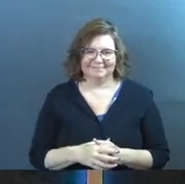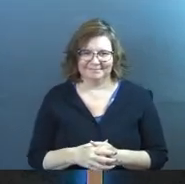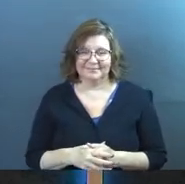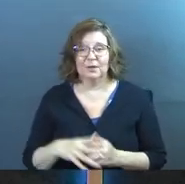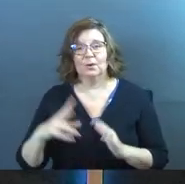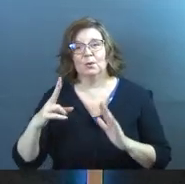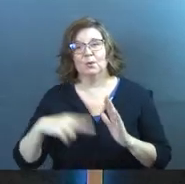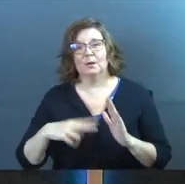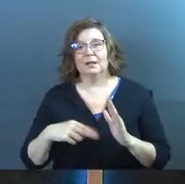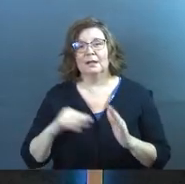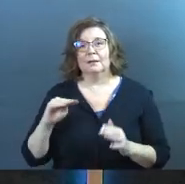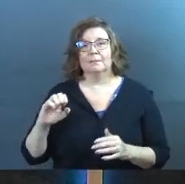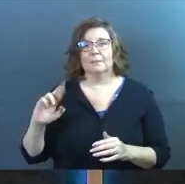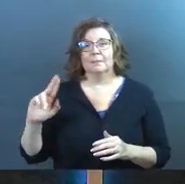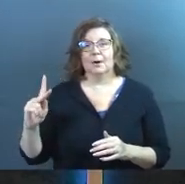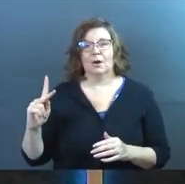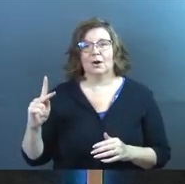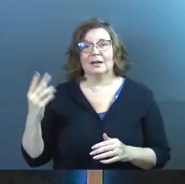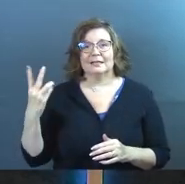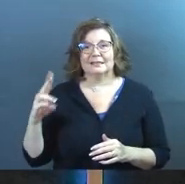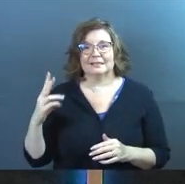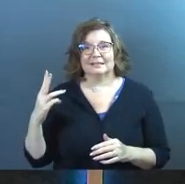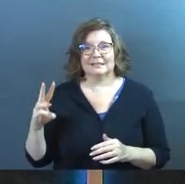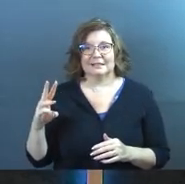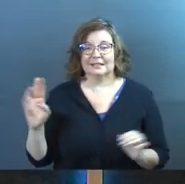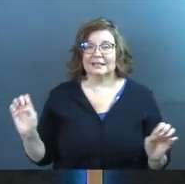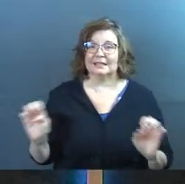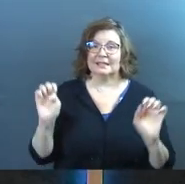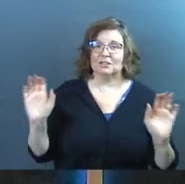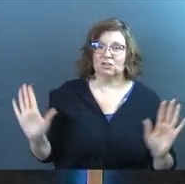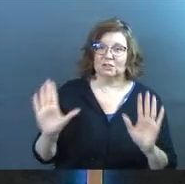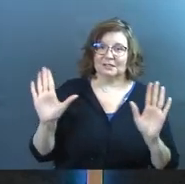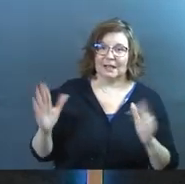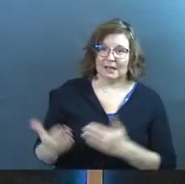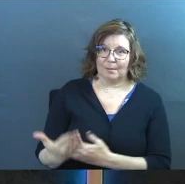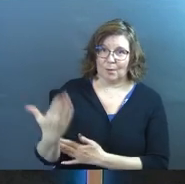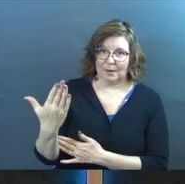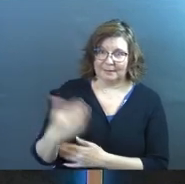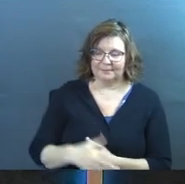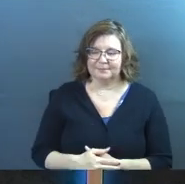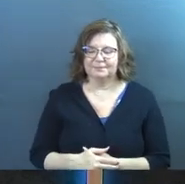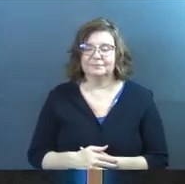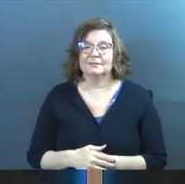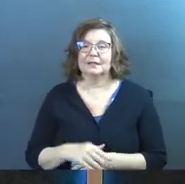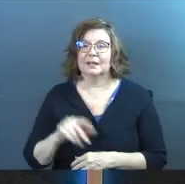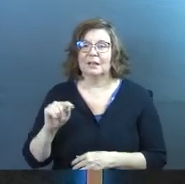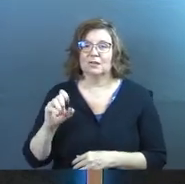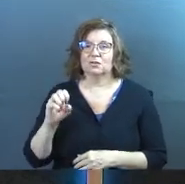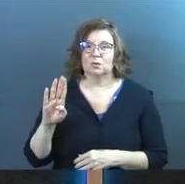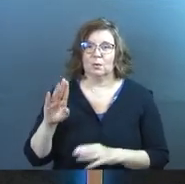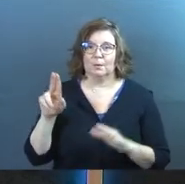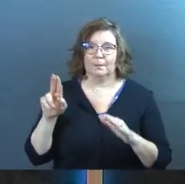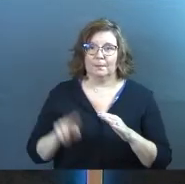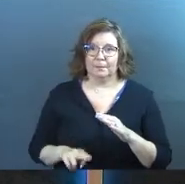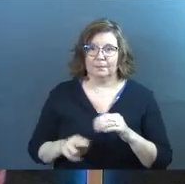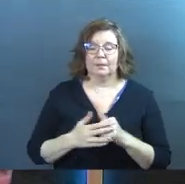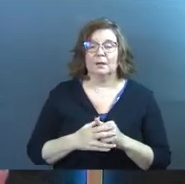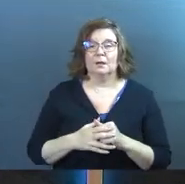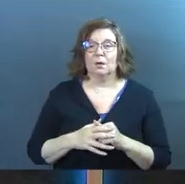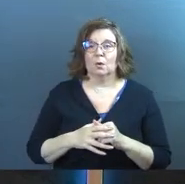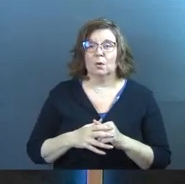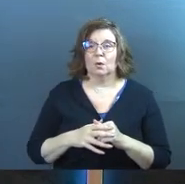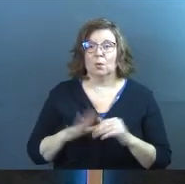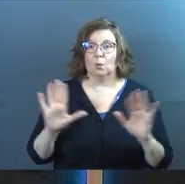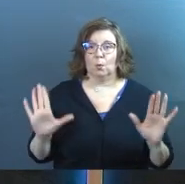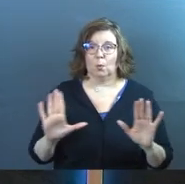All right, we're going to read this. This is Mark chapter 16, and this is Easter Sunday morning. This is at the tomb. Verse 1 says, when the